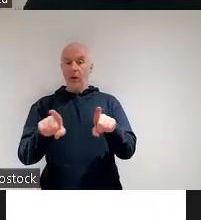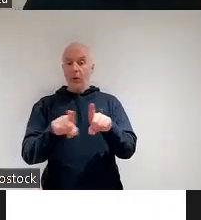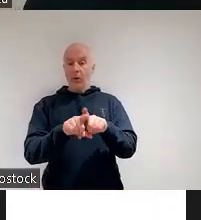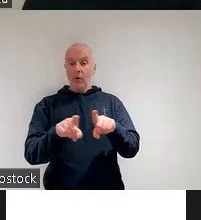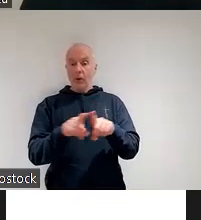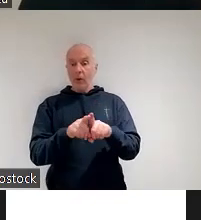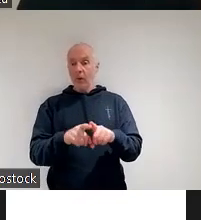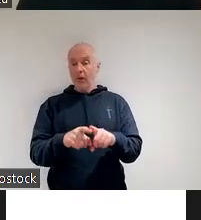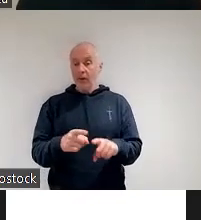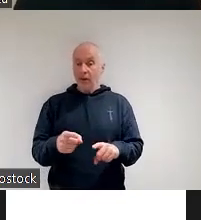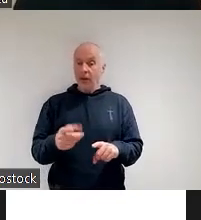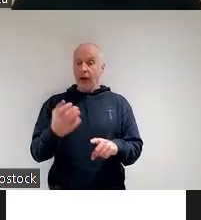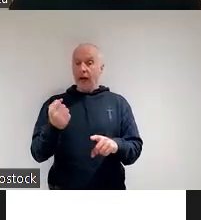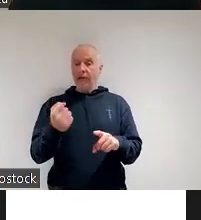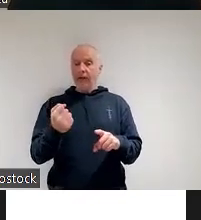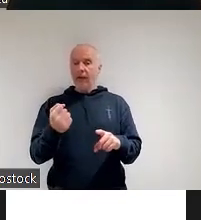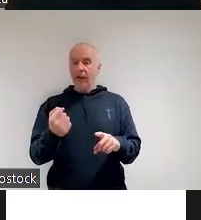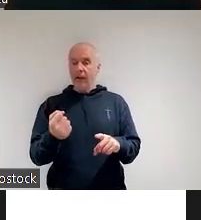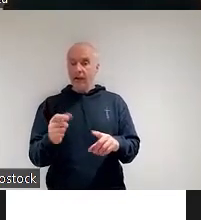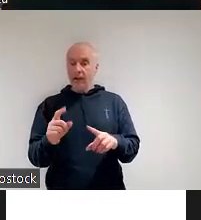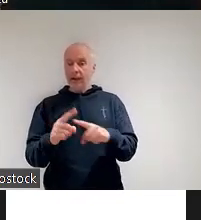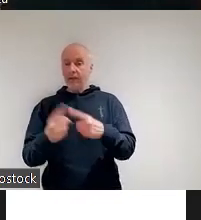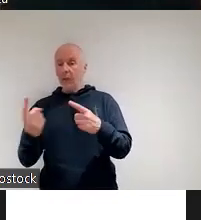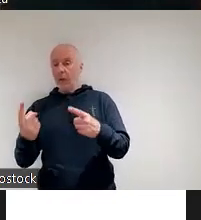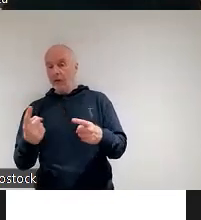don't think too much about, but actually that